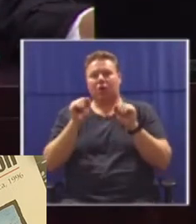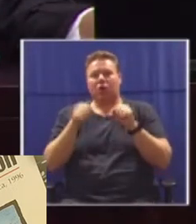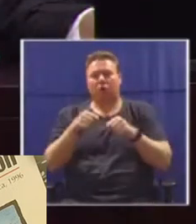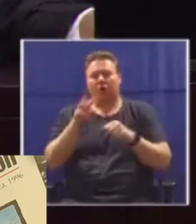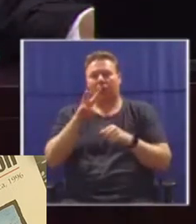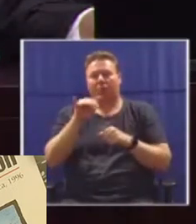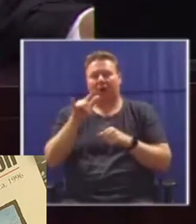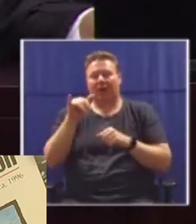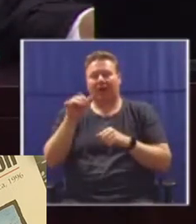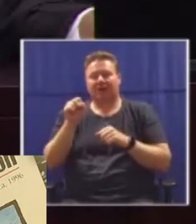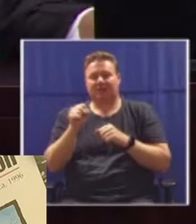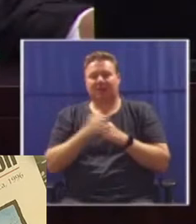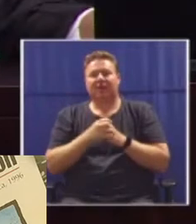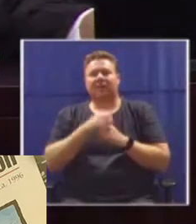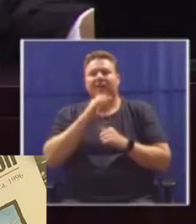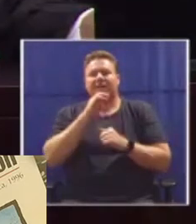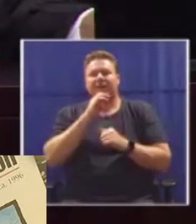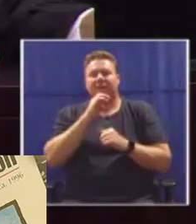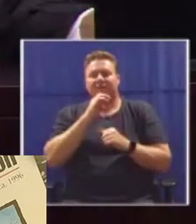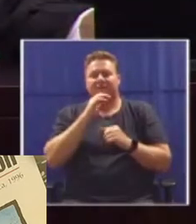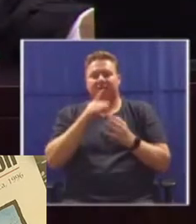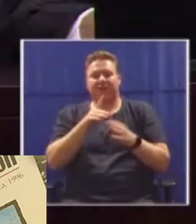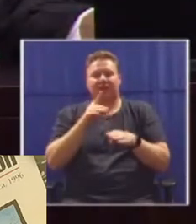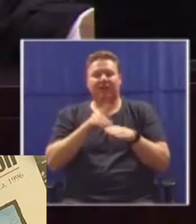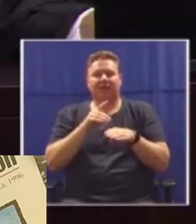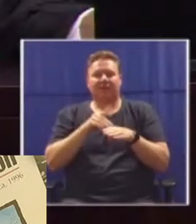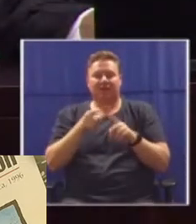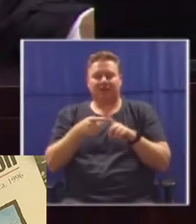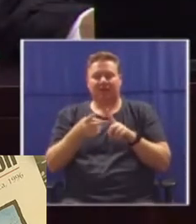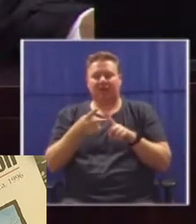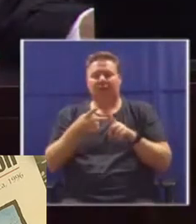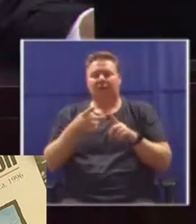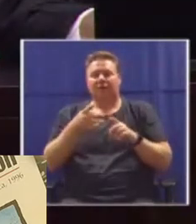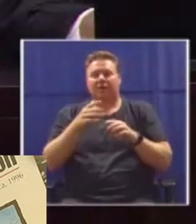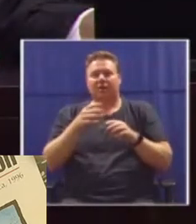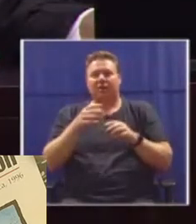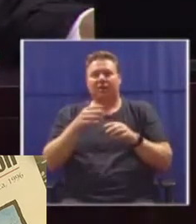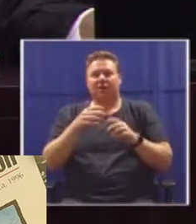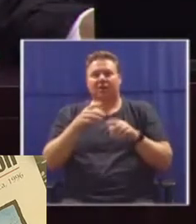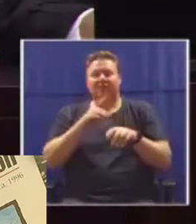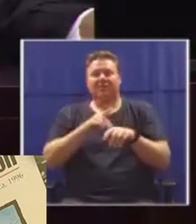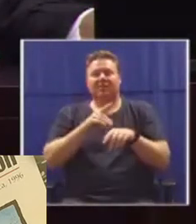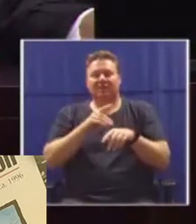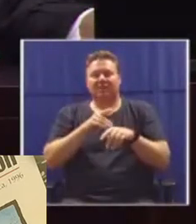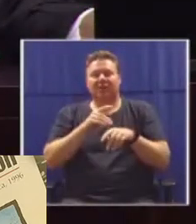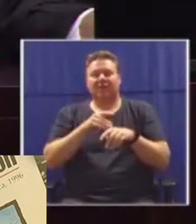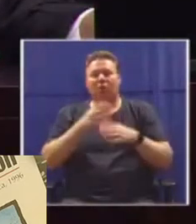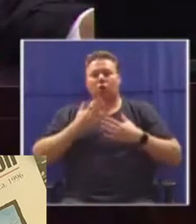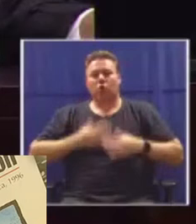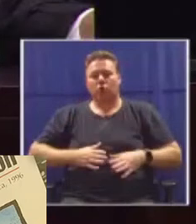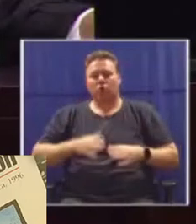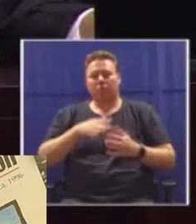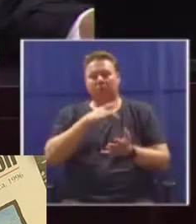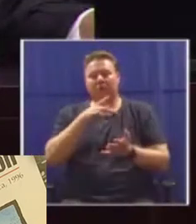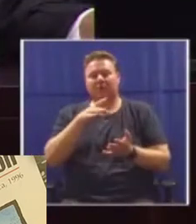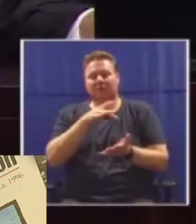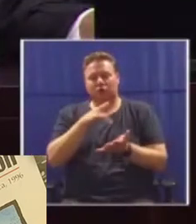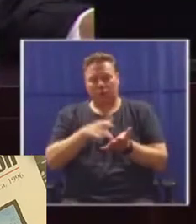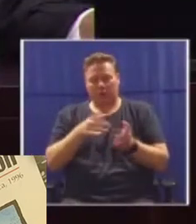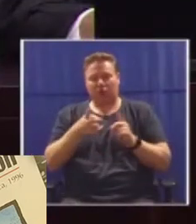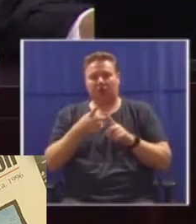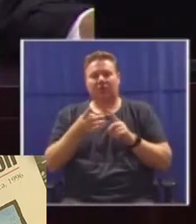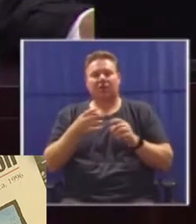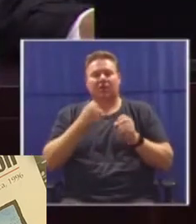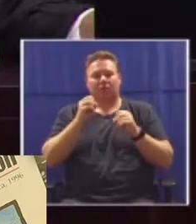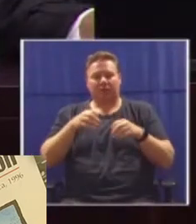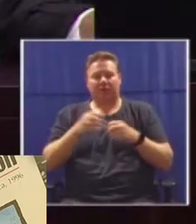that there is sufficient data on the human health, social, economic, and environmental risks of marine pollution, resulting in increased awareness